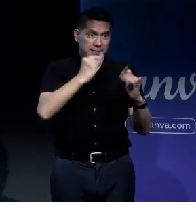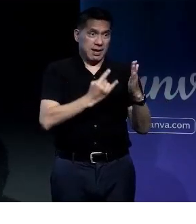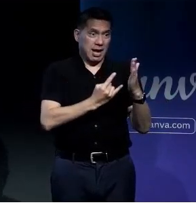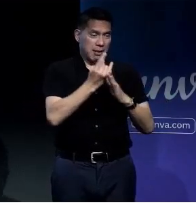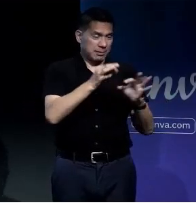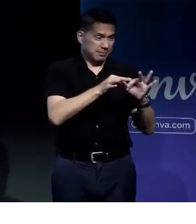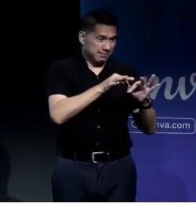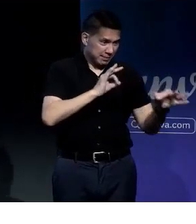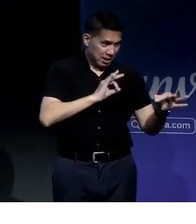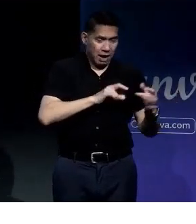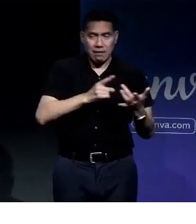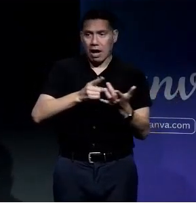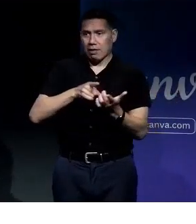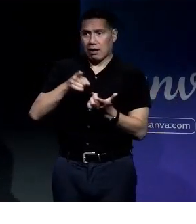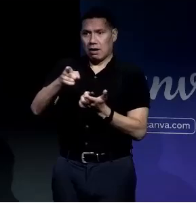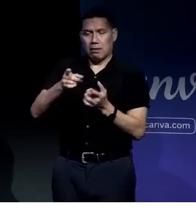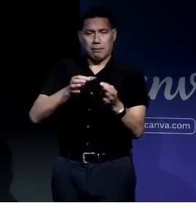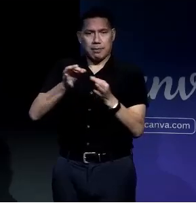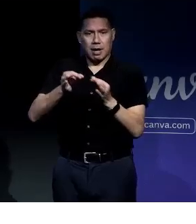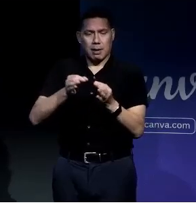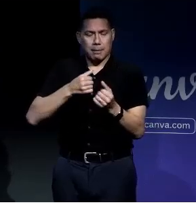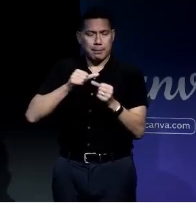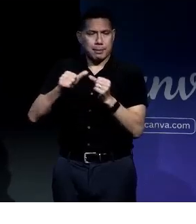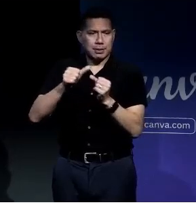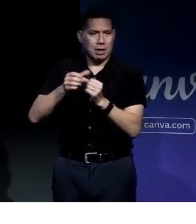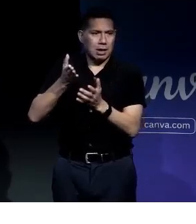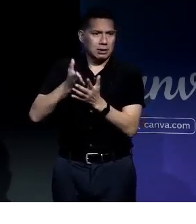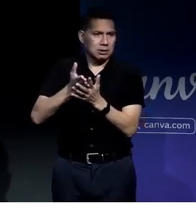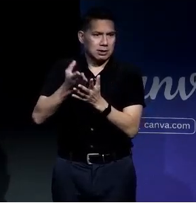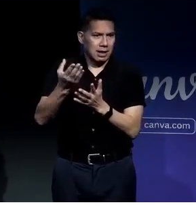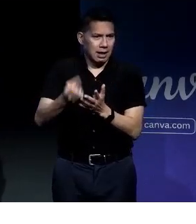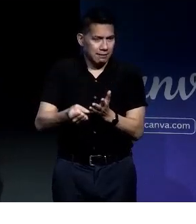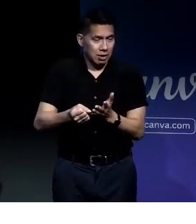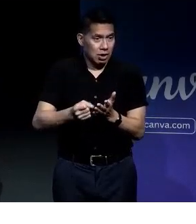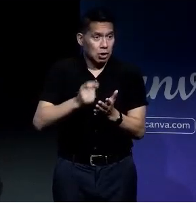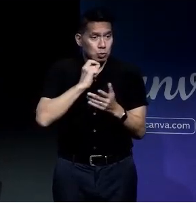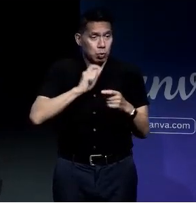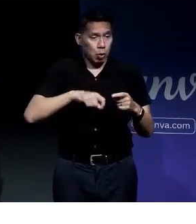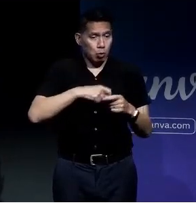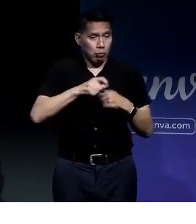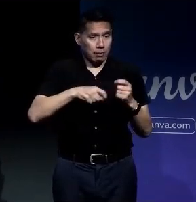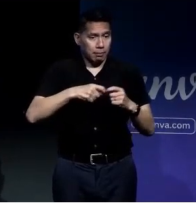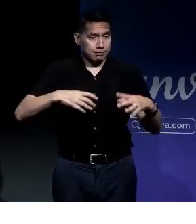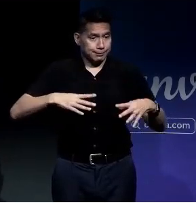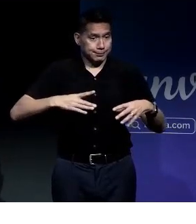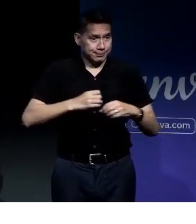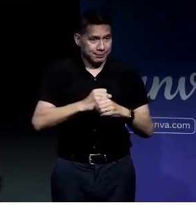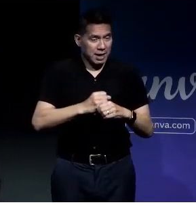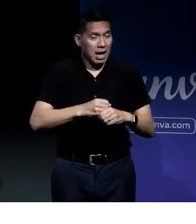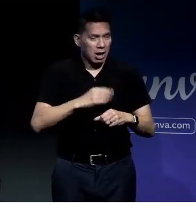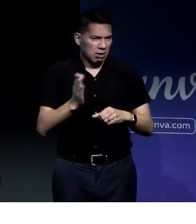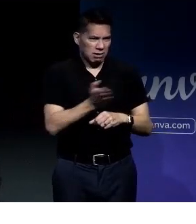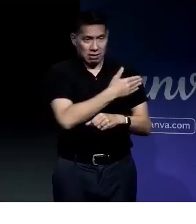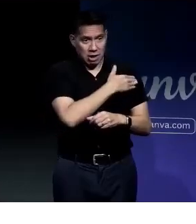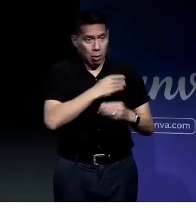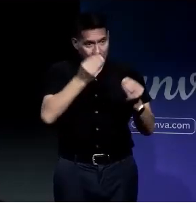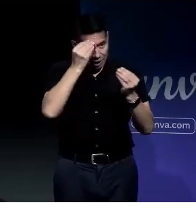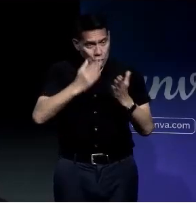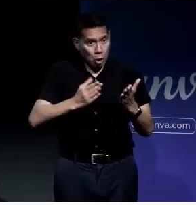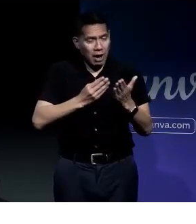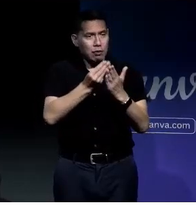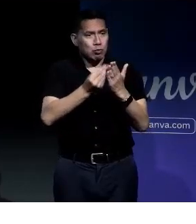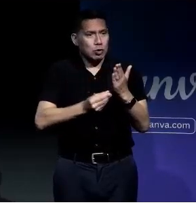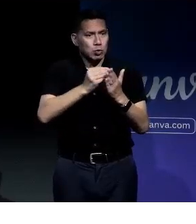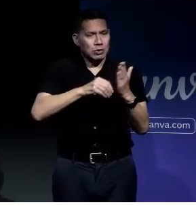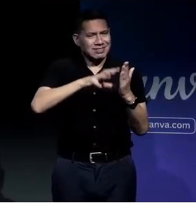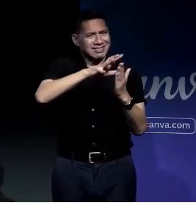accessible. So I'm just going to skip the wrap-up and just let you know that there are resources at the end of this